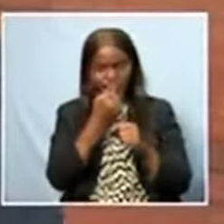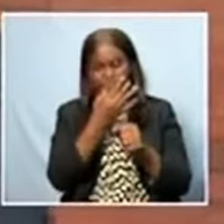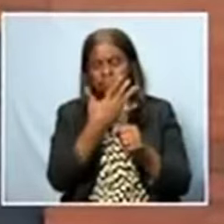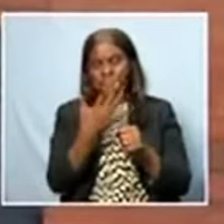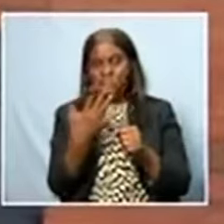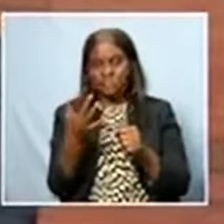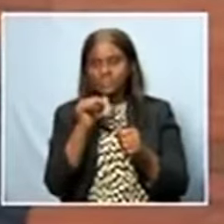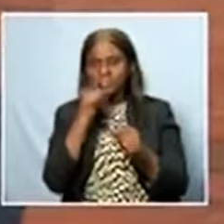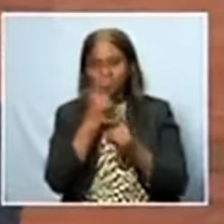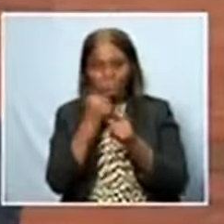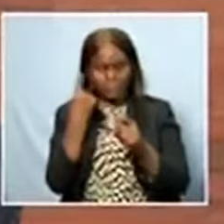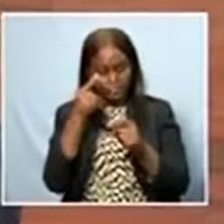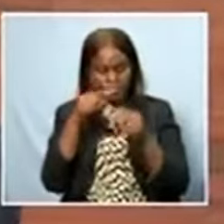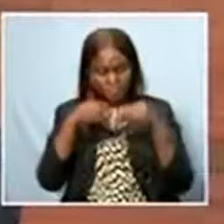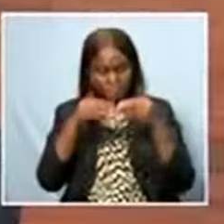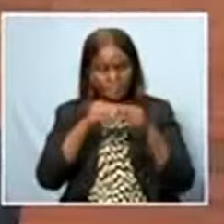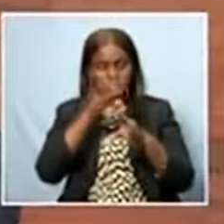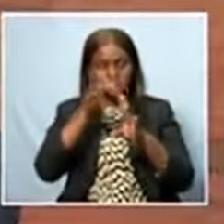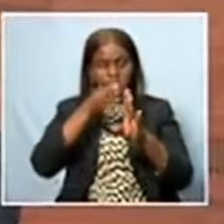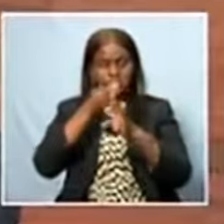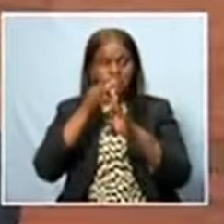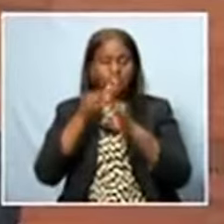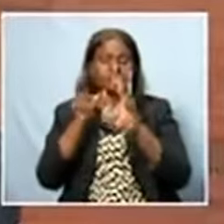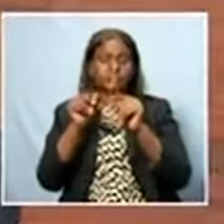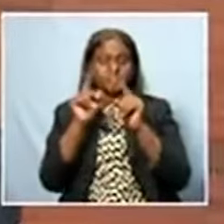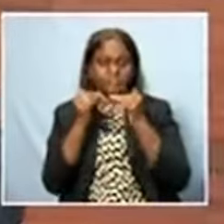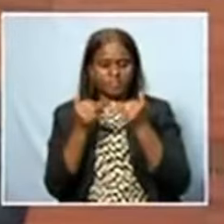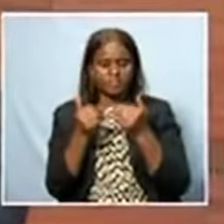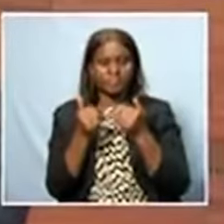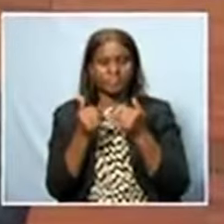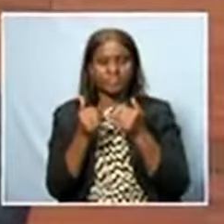really just for sale directly. Now,